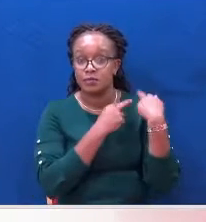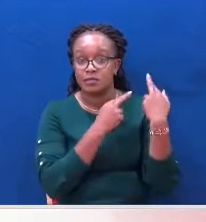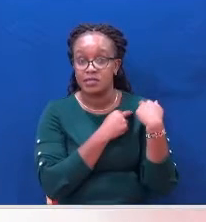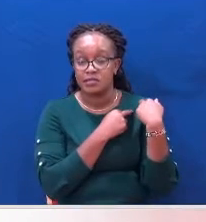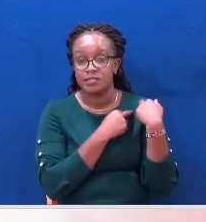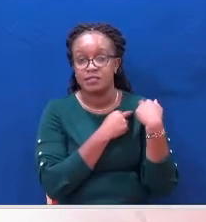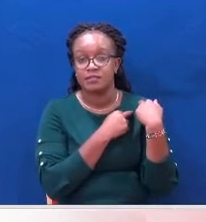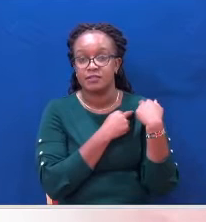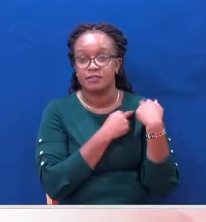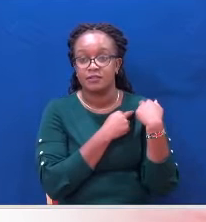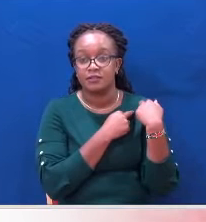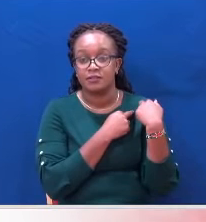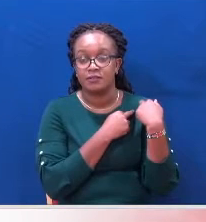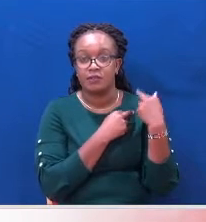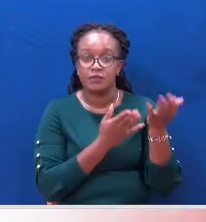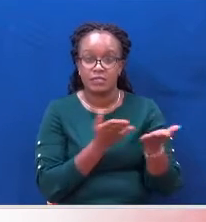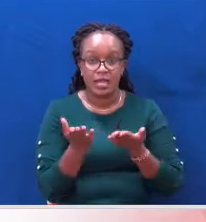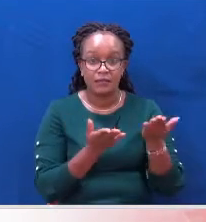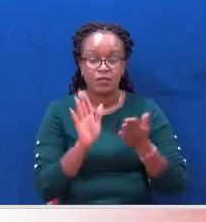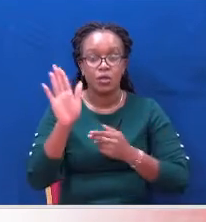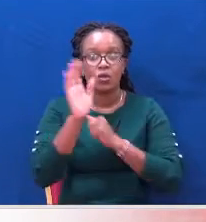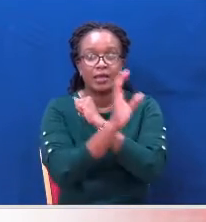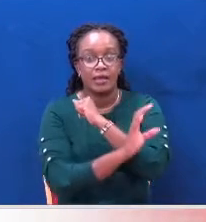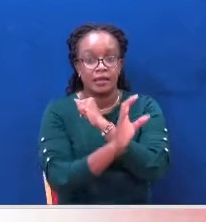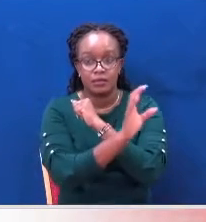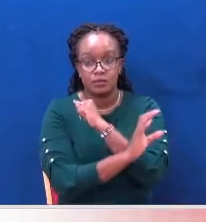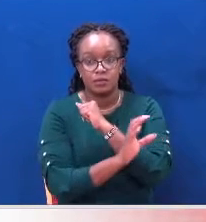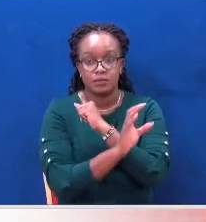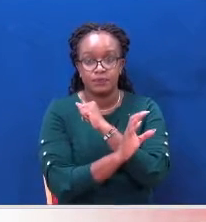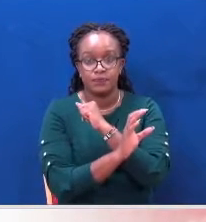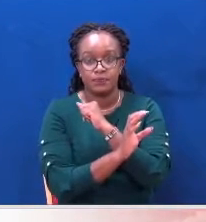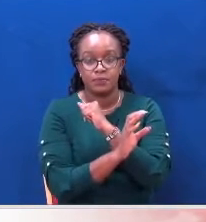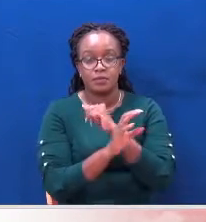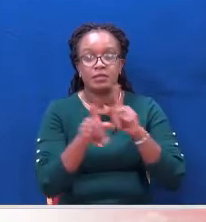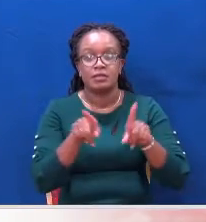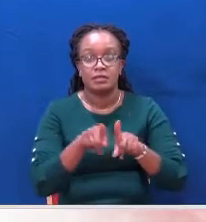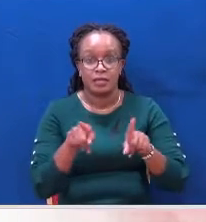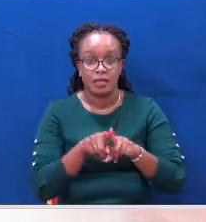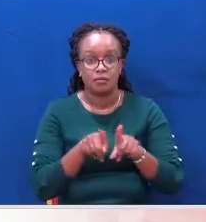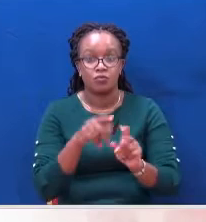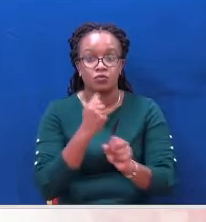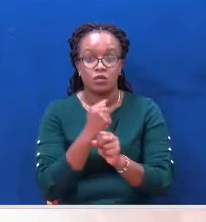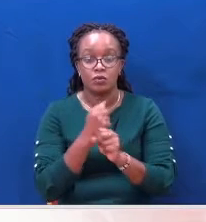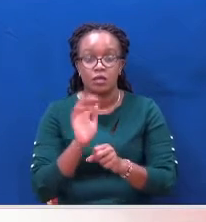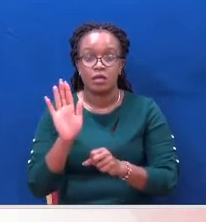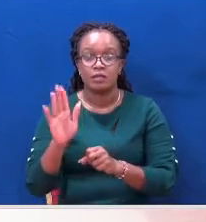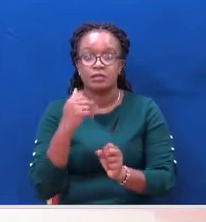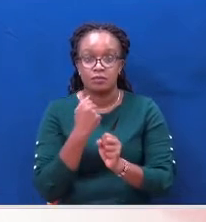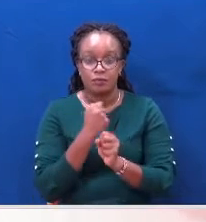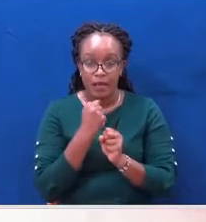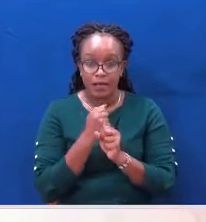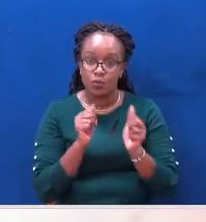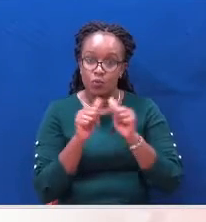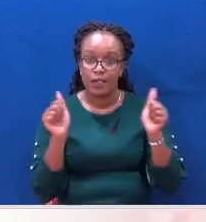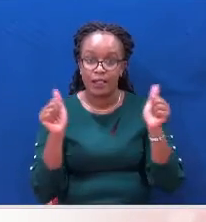building and serving your country in keeping with your service's mantra, true to